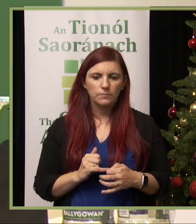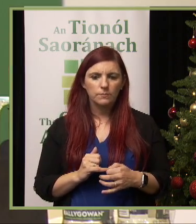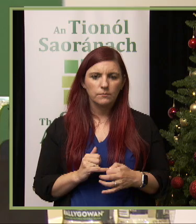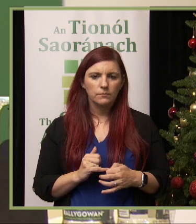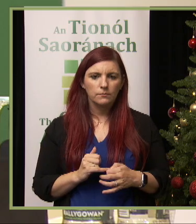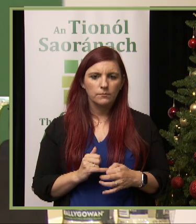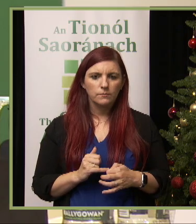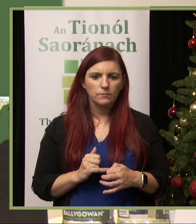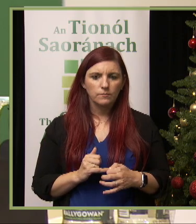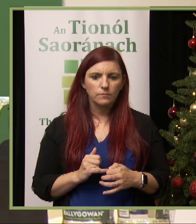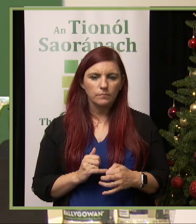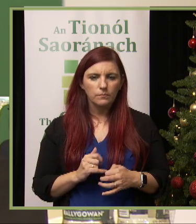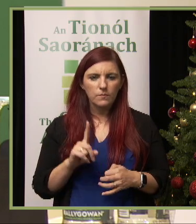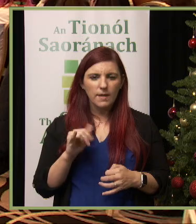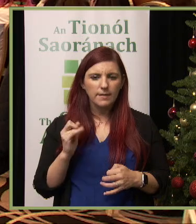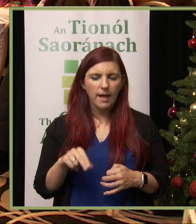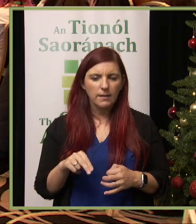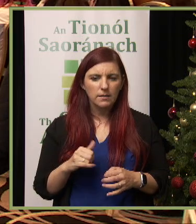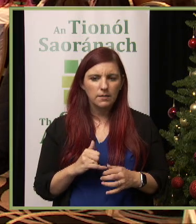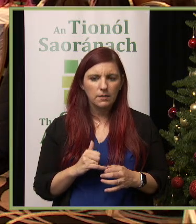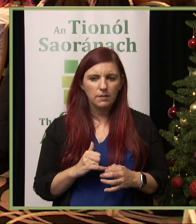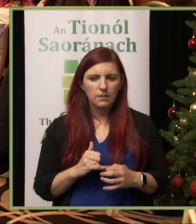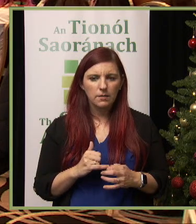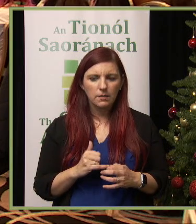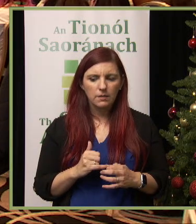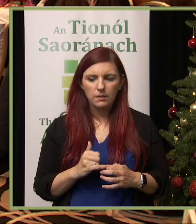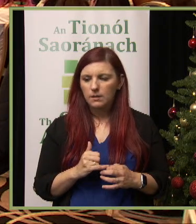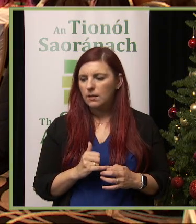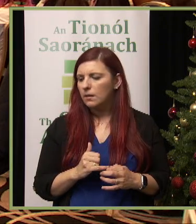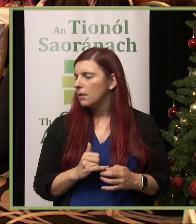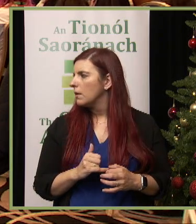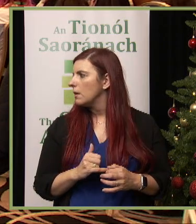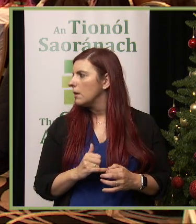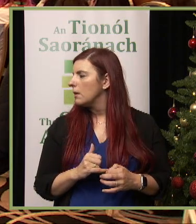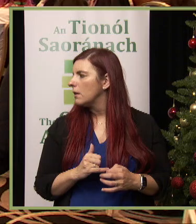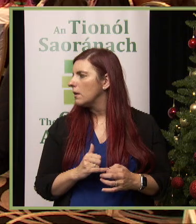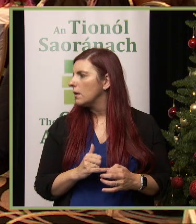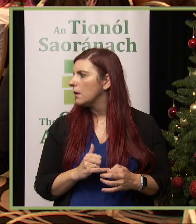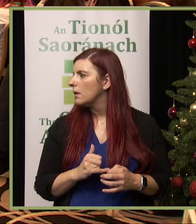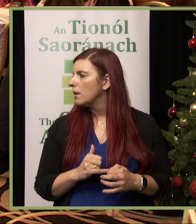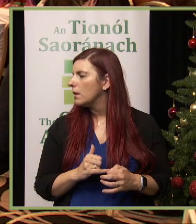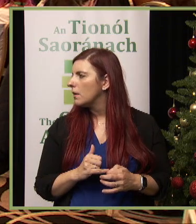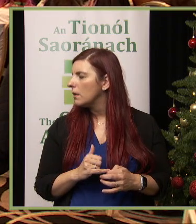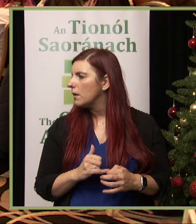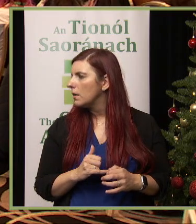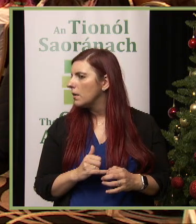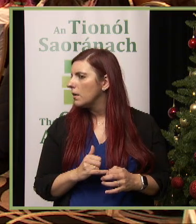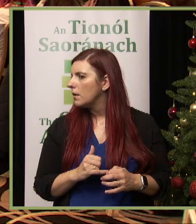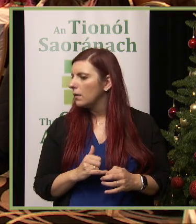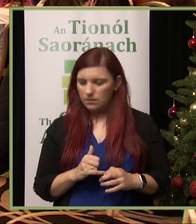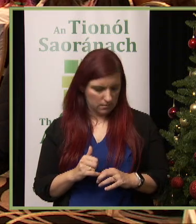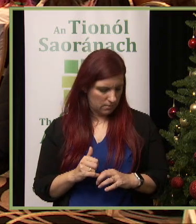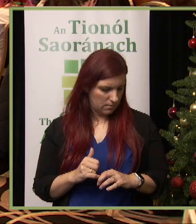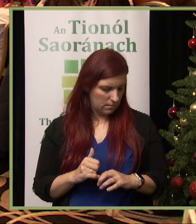Thank you. Dan and... sorry, yeah. And then we'll take just on the various last votes line,